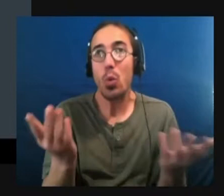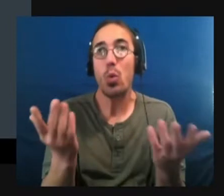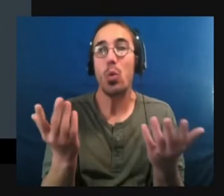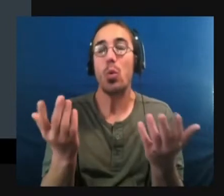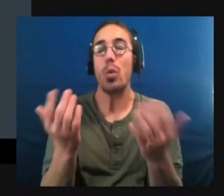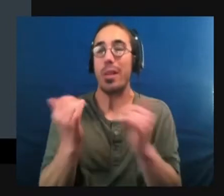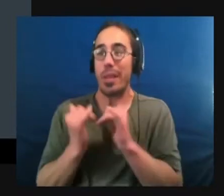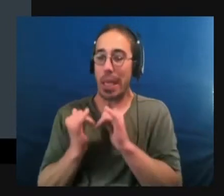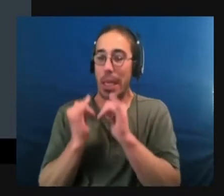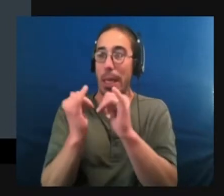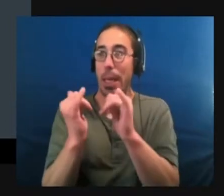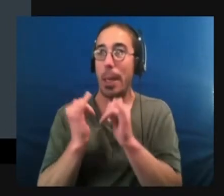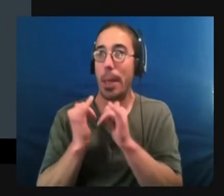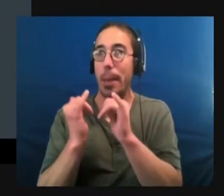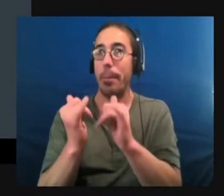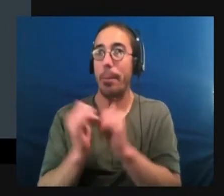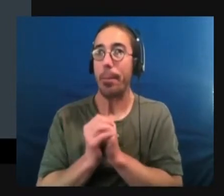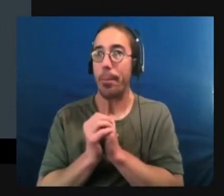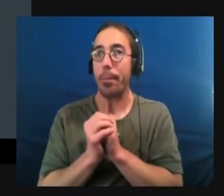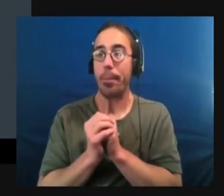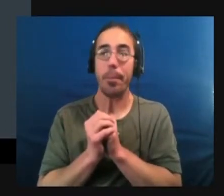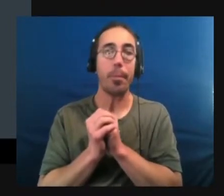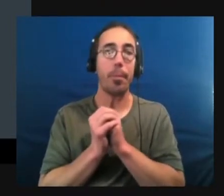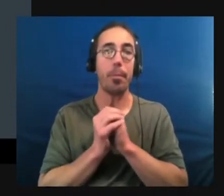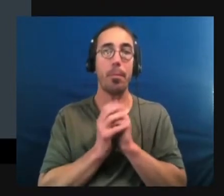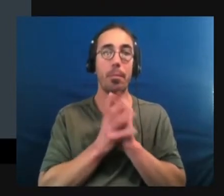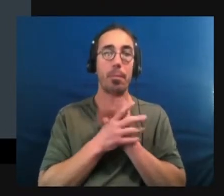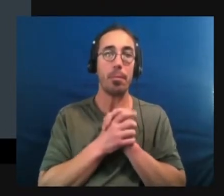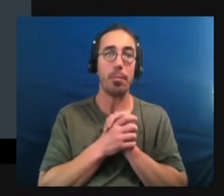am. And another